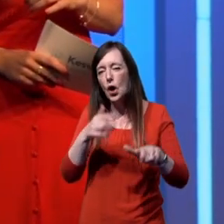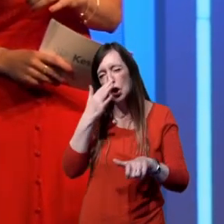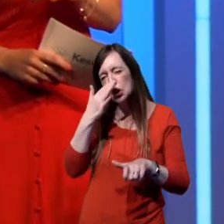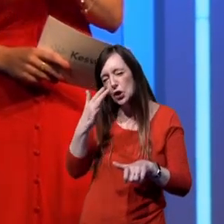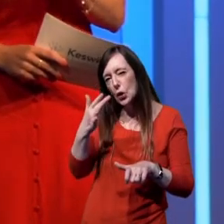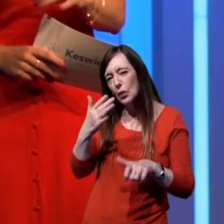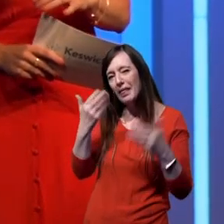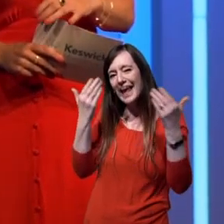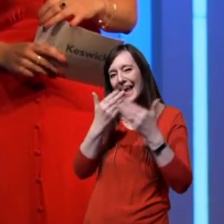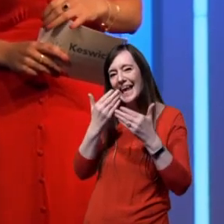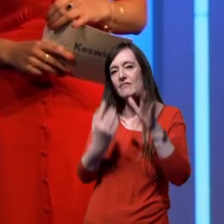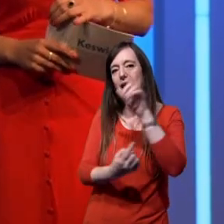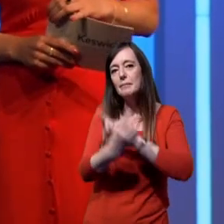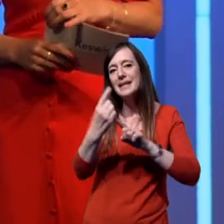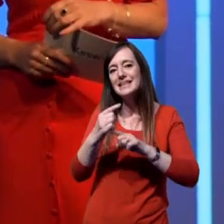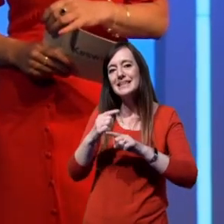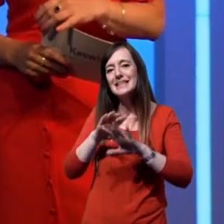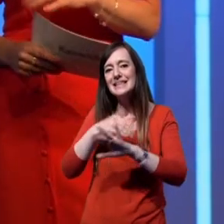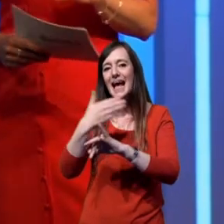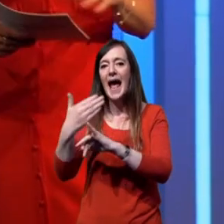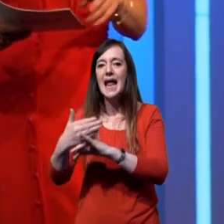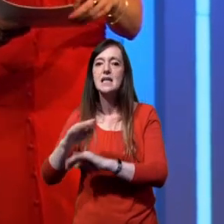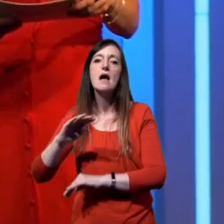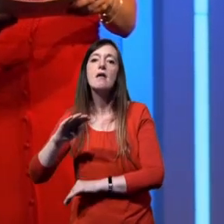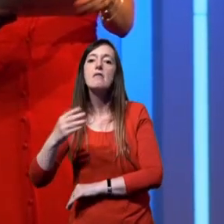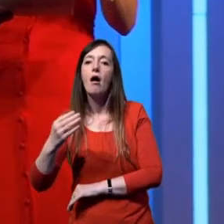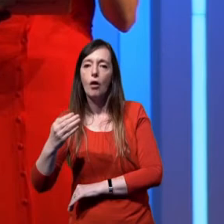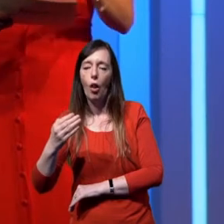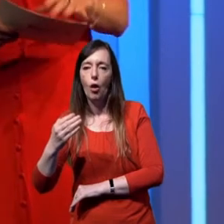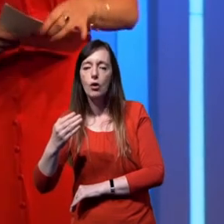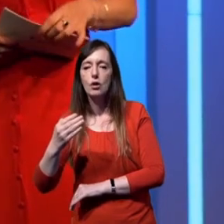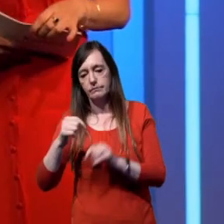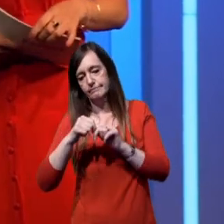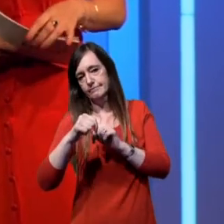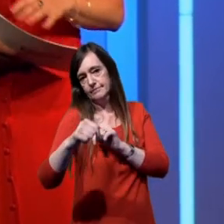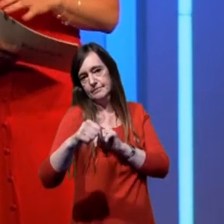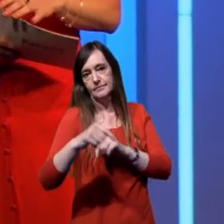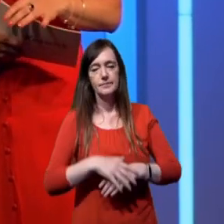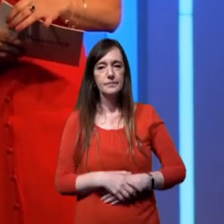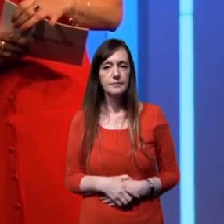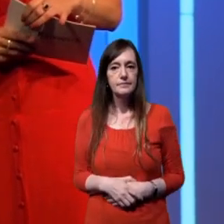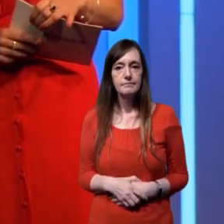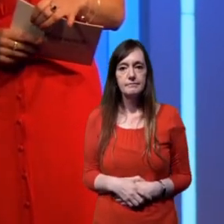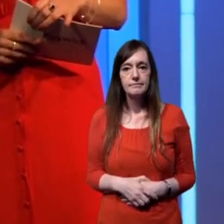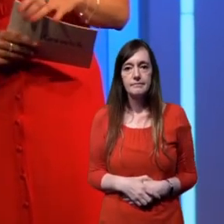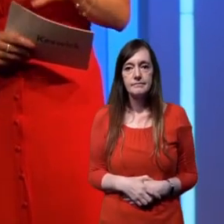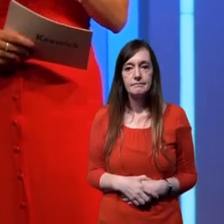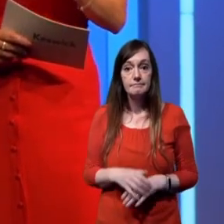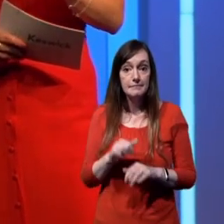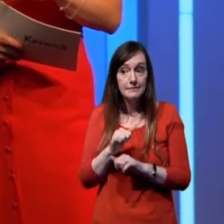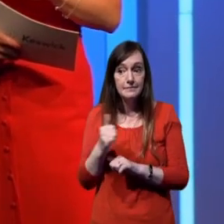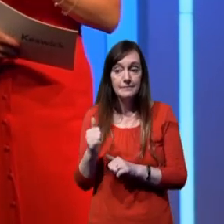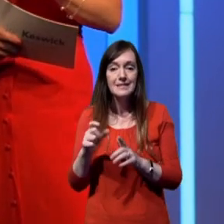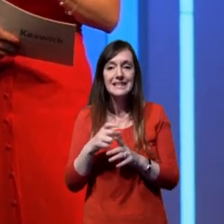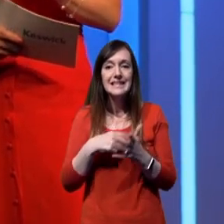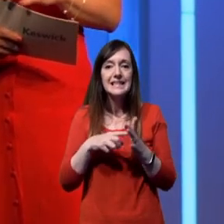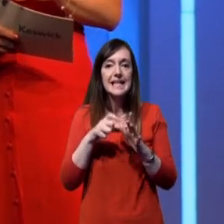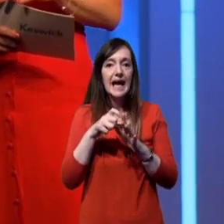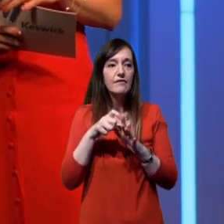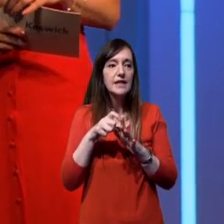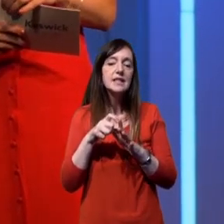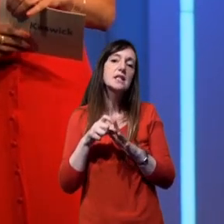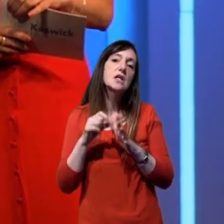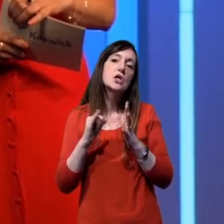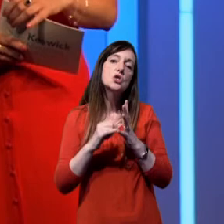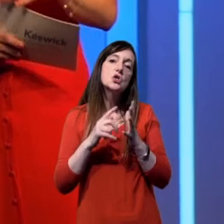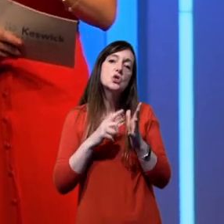they will finish at 9 p.m. for the rest of the week. And then we've got the chance to hear now from David Sorday. David is Chief